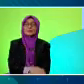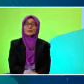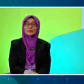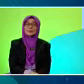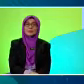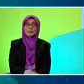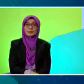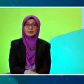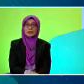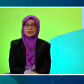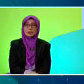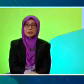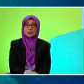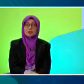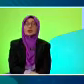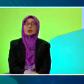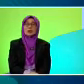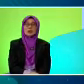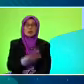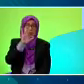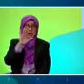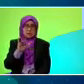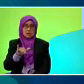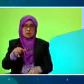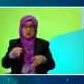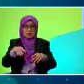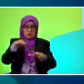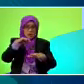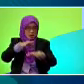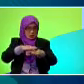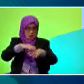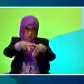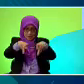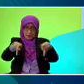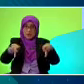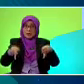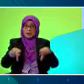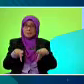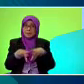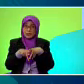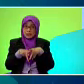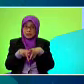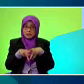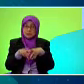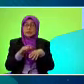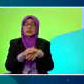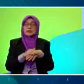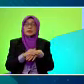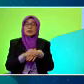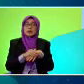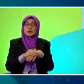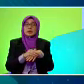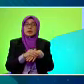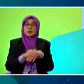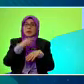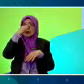The one left on the table. Microorganisms cannot grow in a condition without air or in very